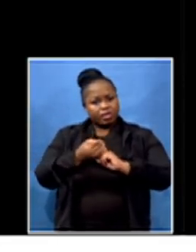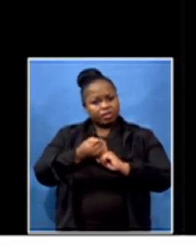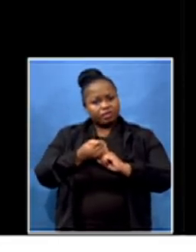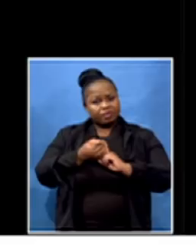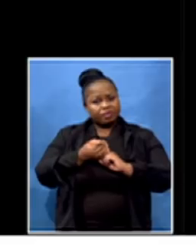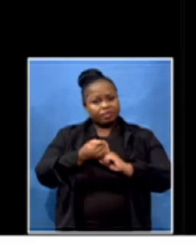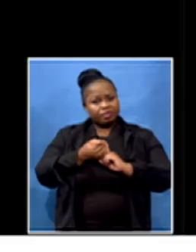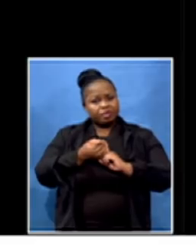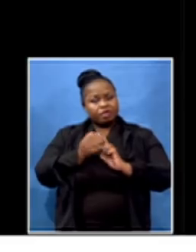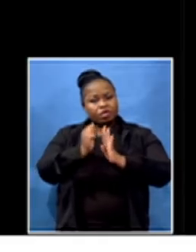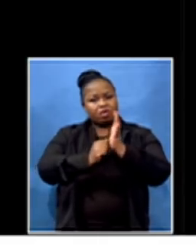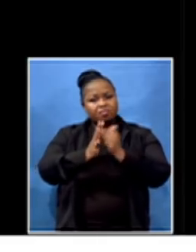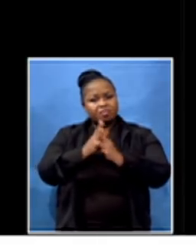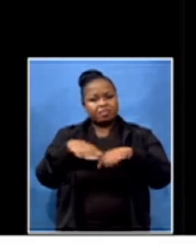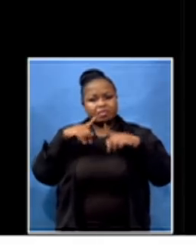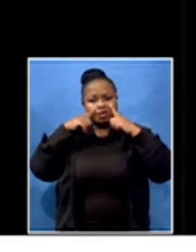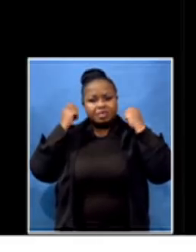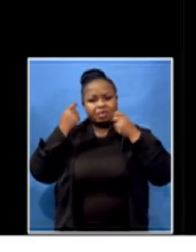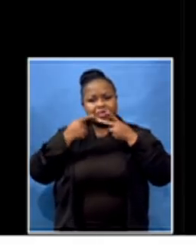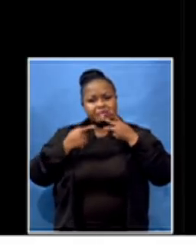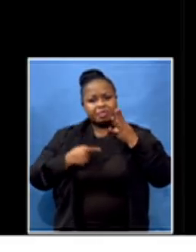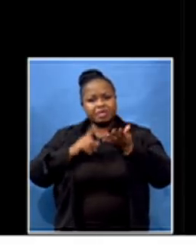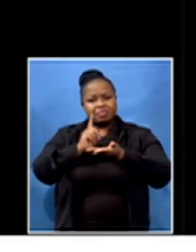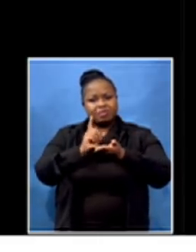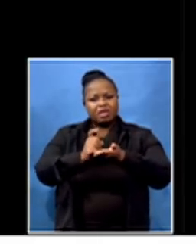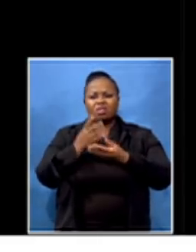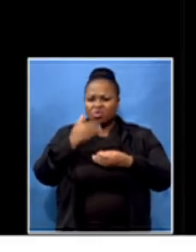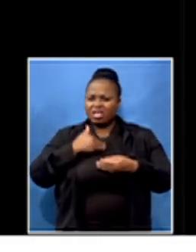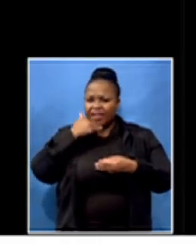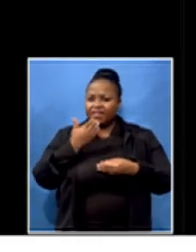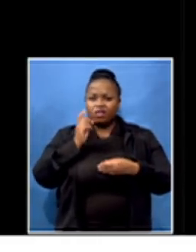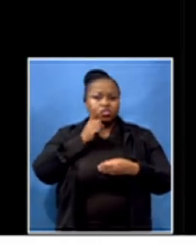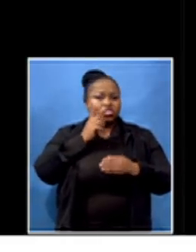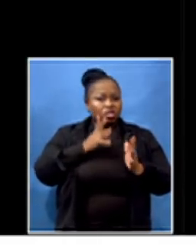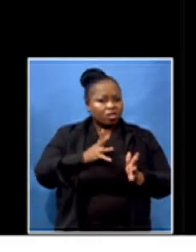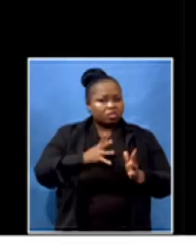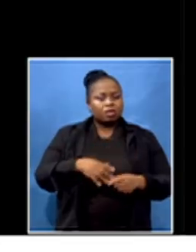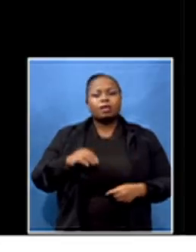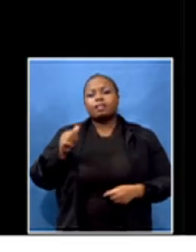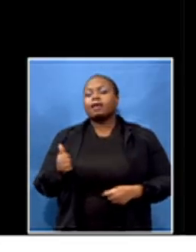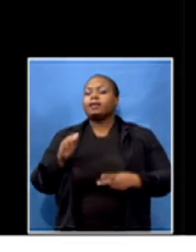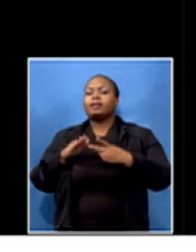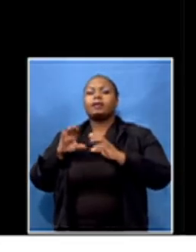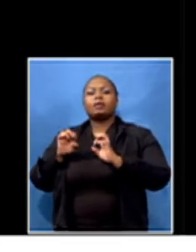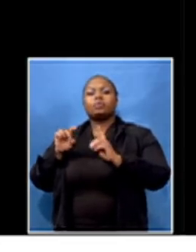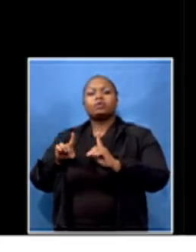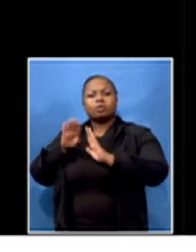protective gear there for teachers? And is there an education program to actually teach and